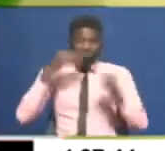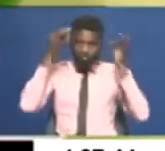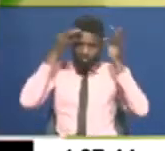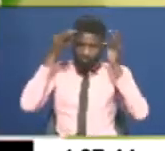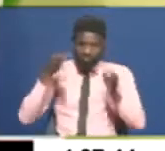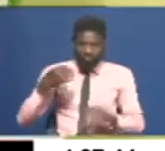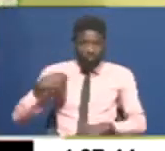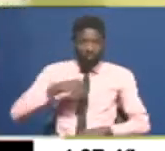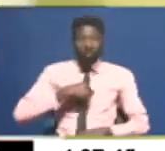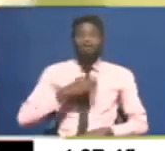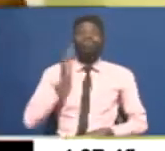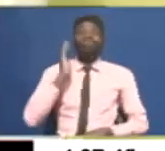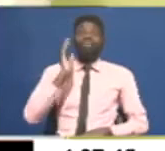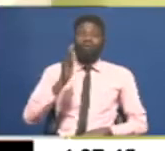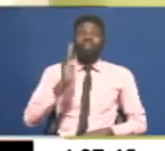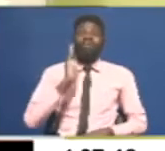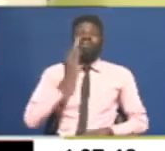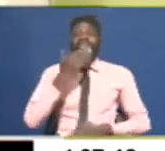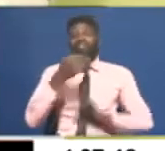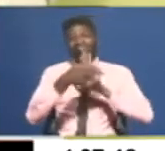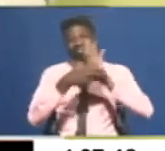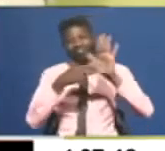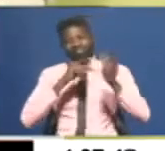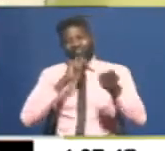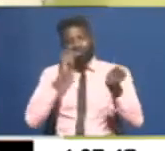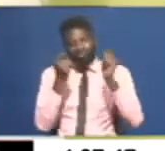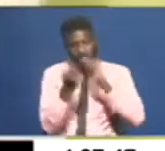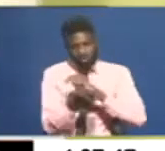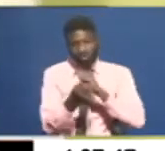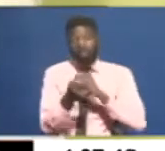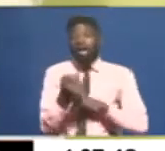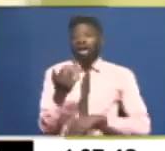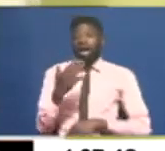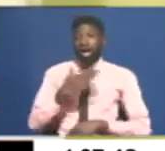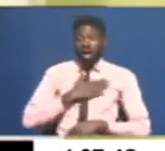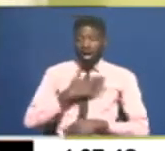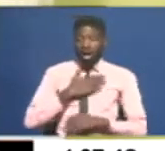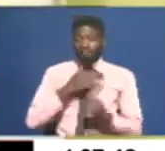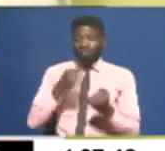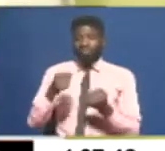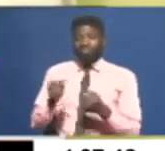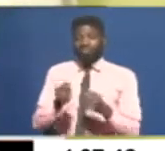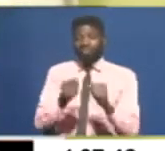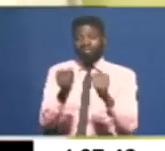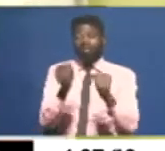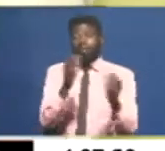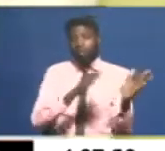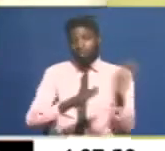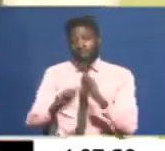rebranding of this SACCO. It has been there in our strategic plan, and we said, even in the strategic plan,